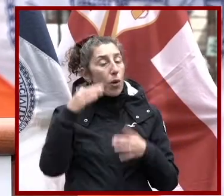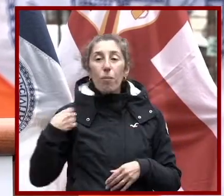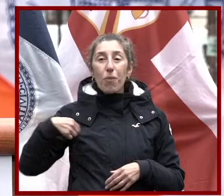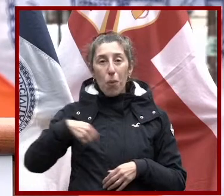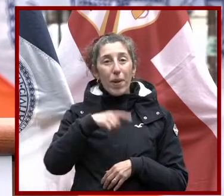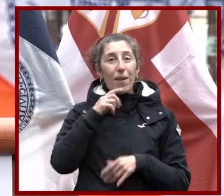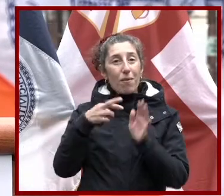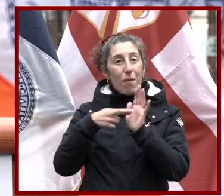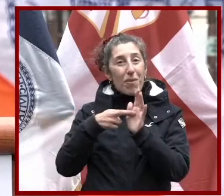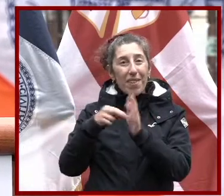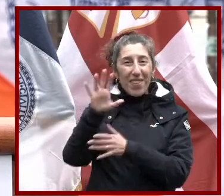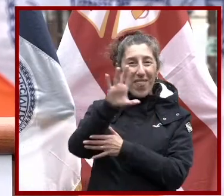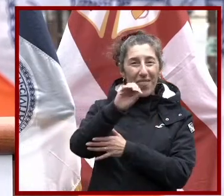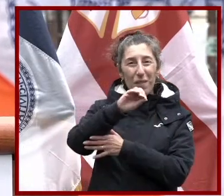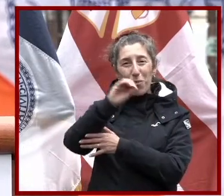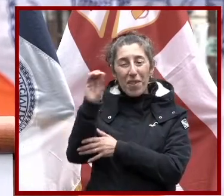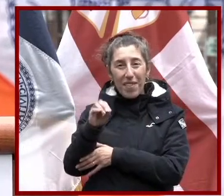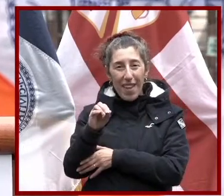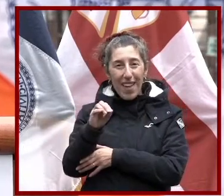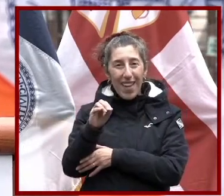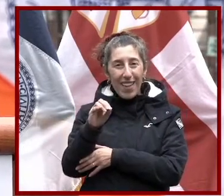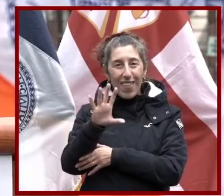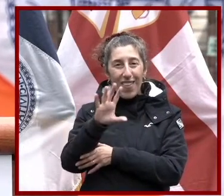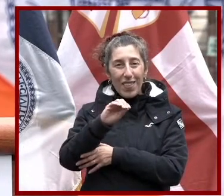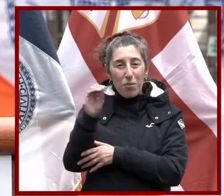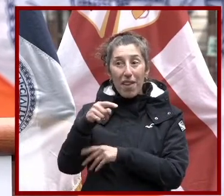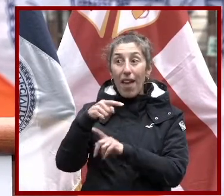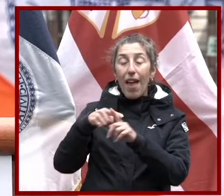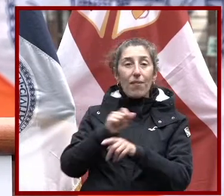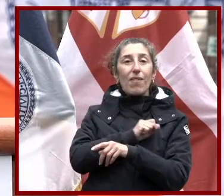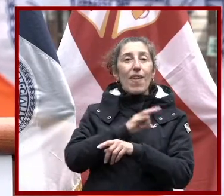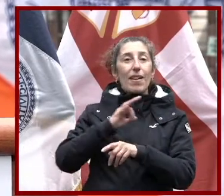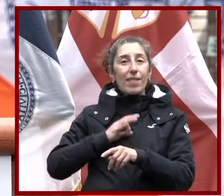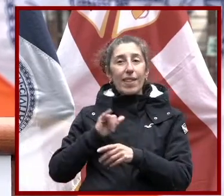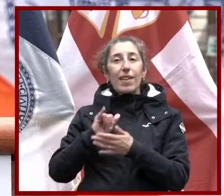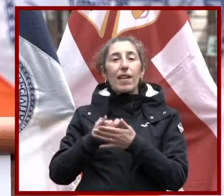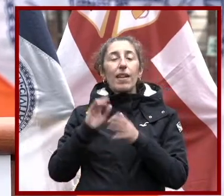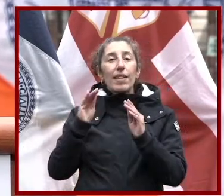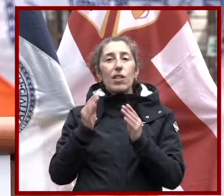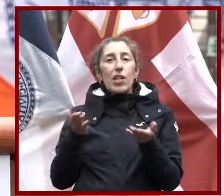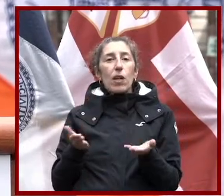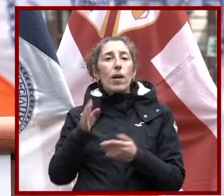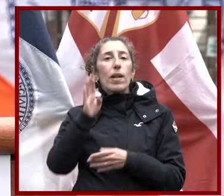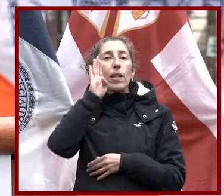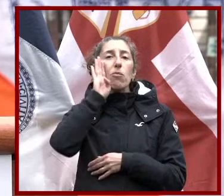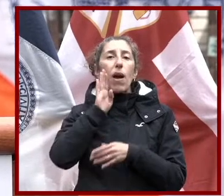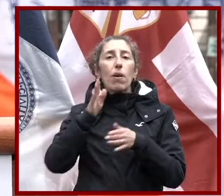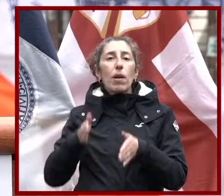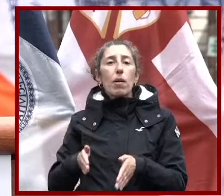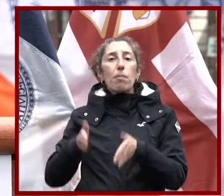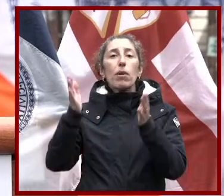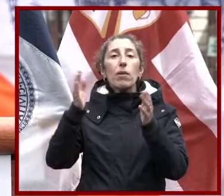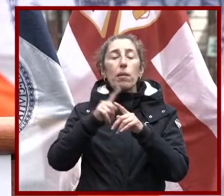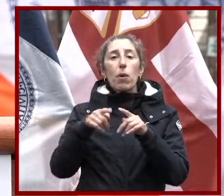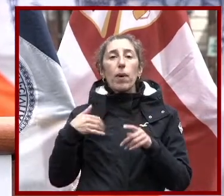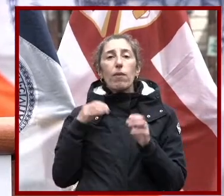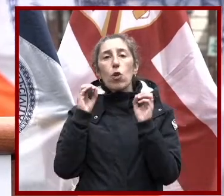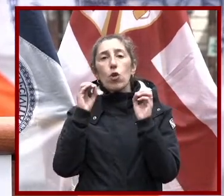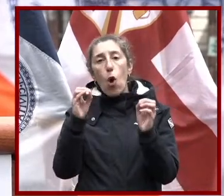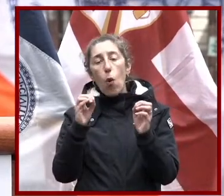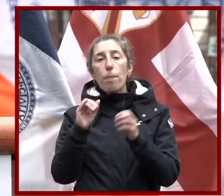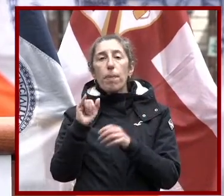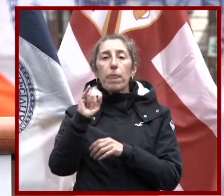only ones who teach in the Brown Building and across NYU without real job